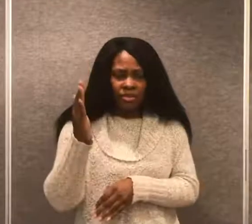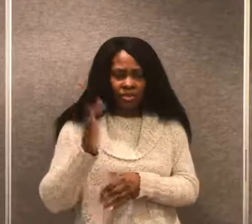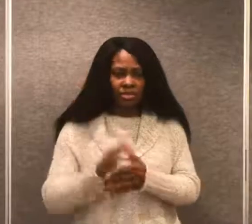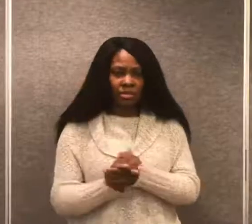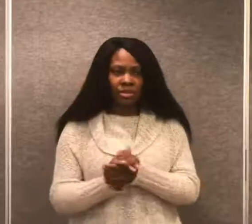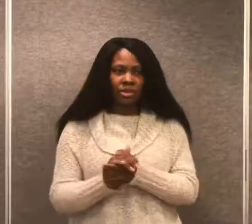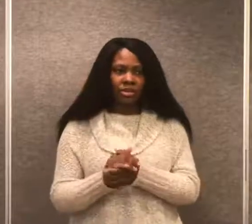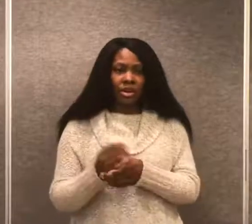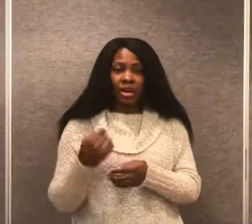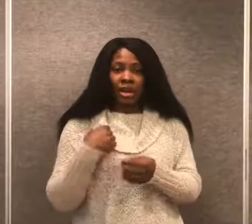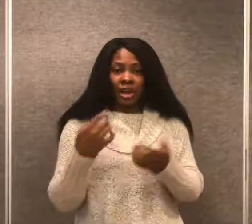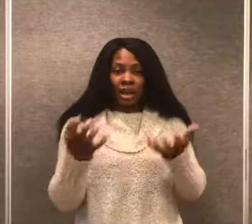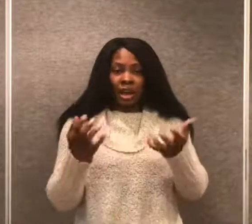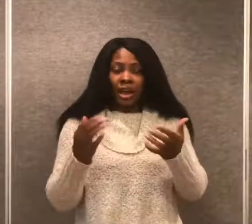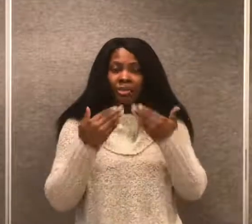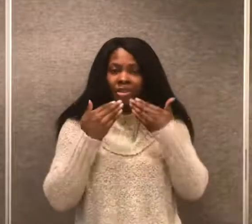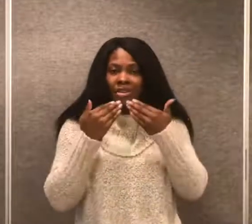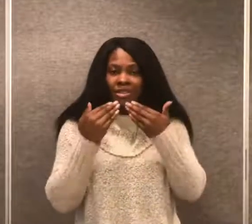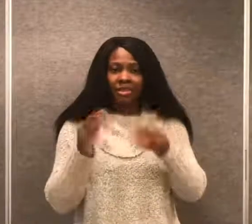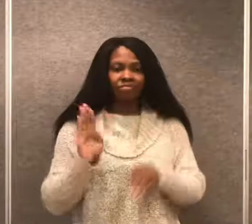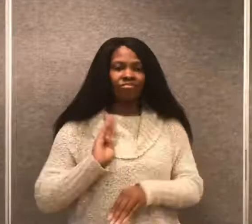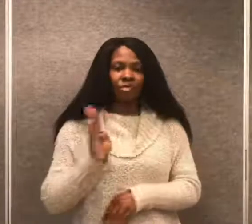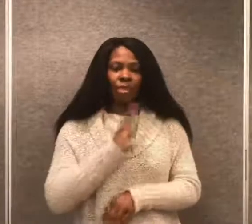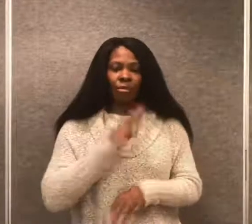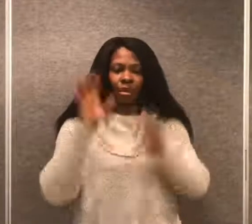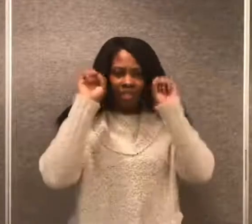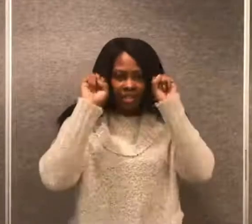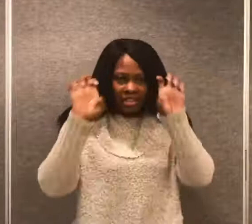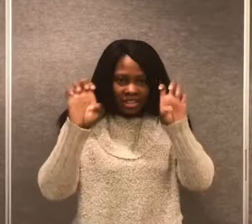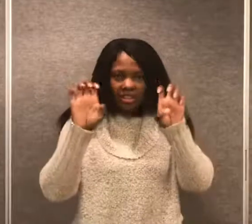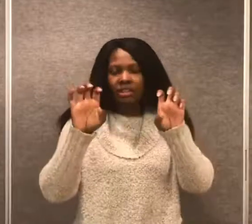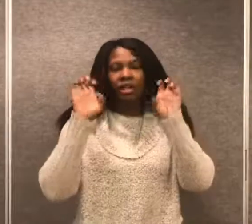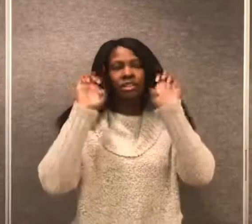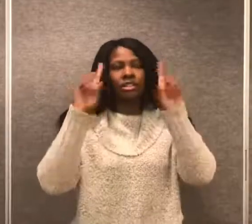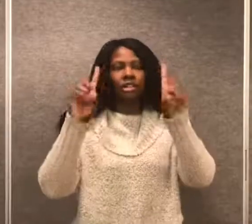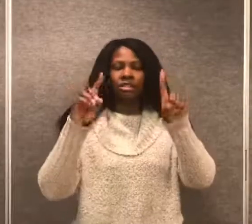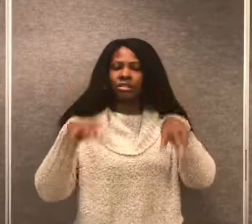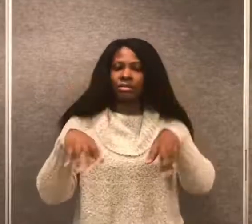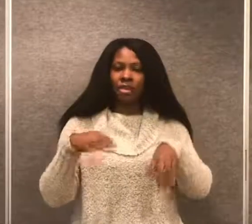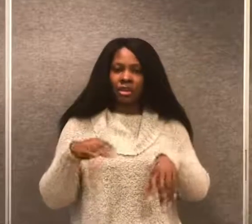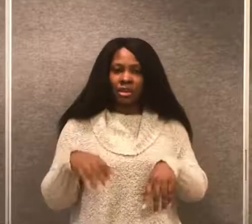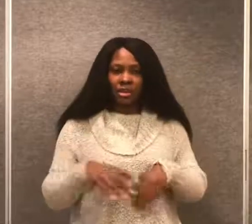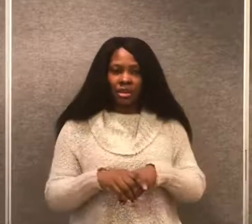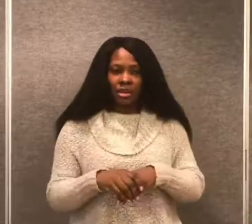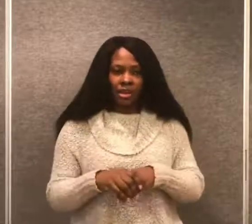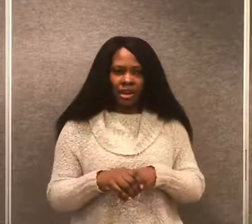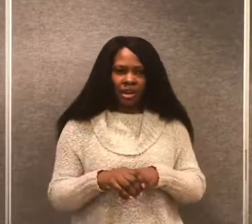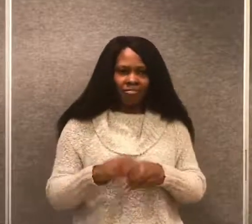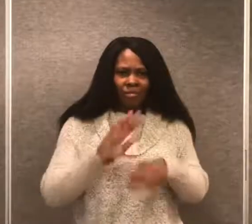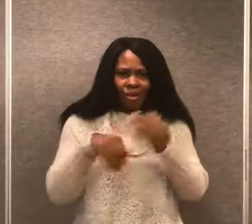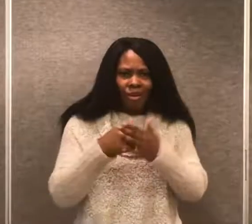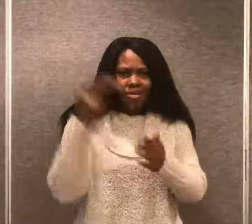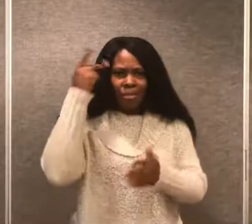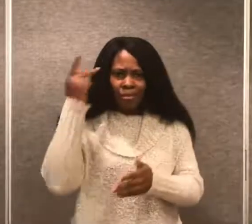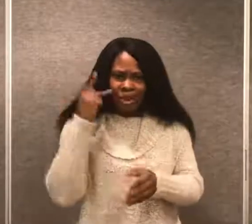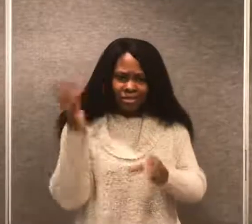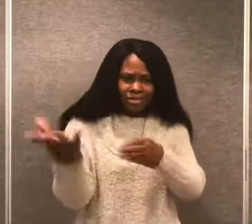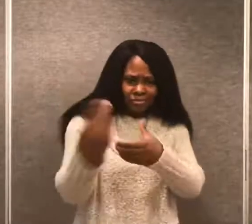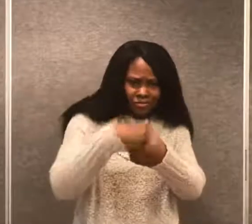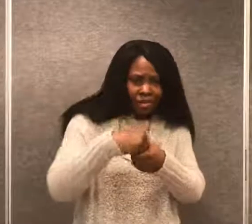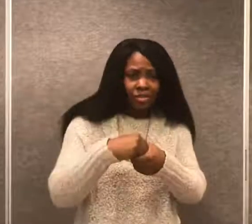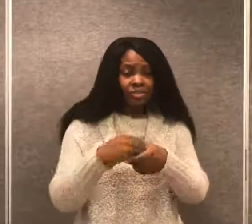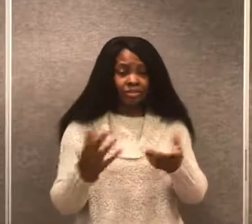Board of Education, many stakeholders, parents that were involved in this process. And at that meeting, we had decided that the students will